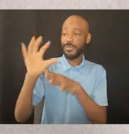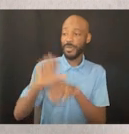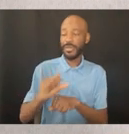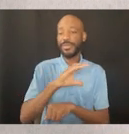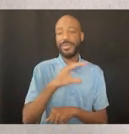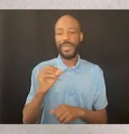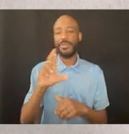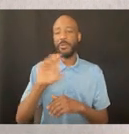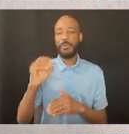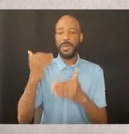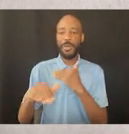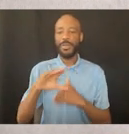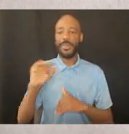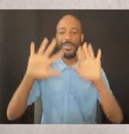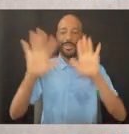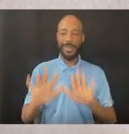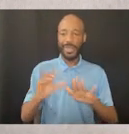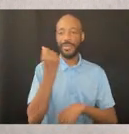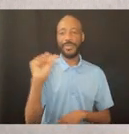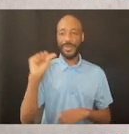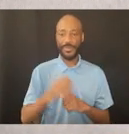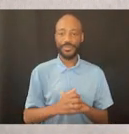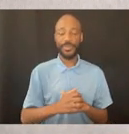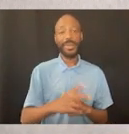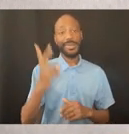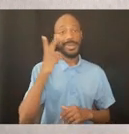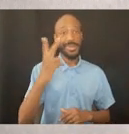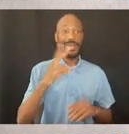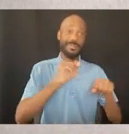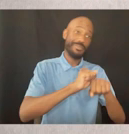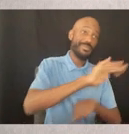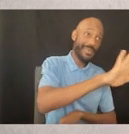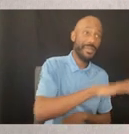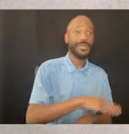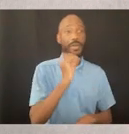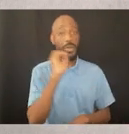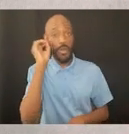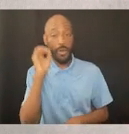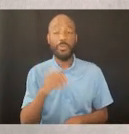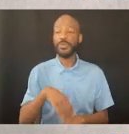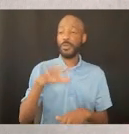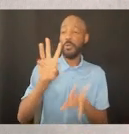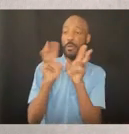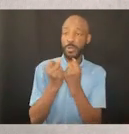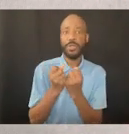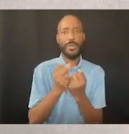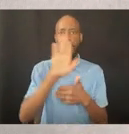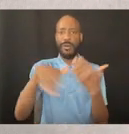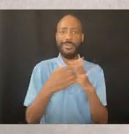concerns. Scenes of the beach to the mountains, from homes to the workshops, are all connected by fibers